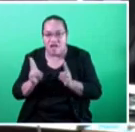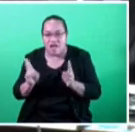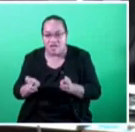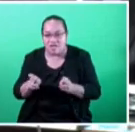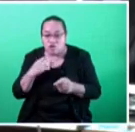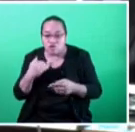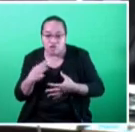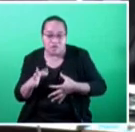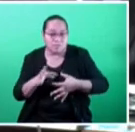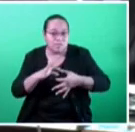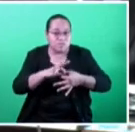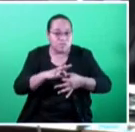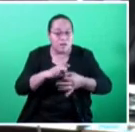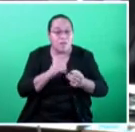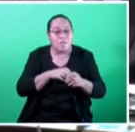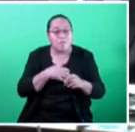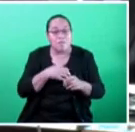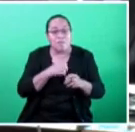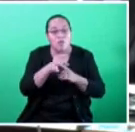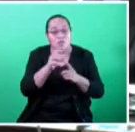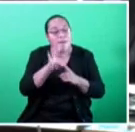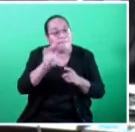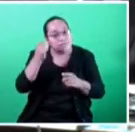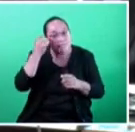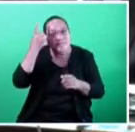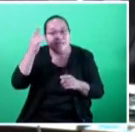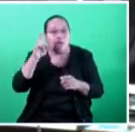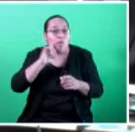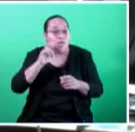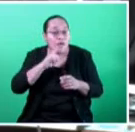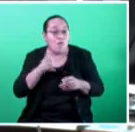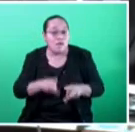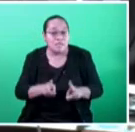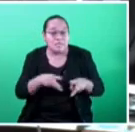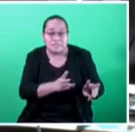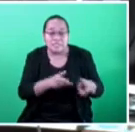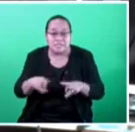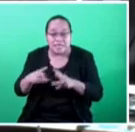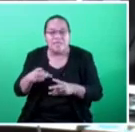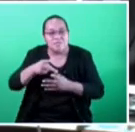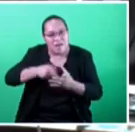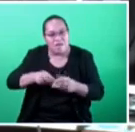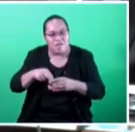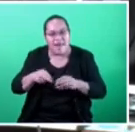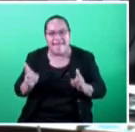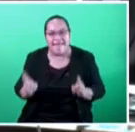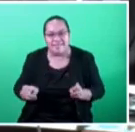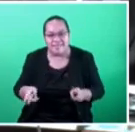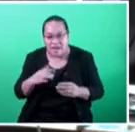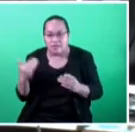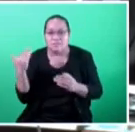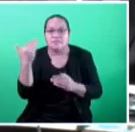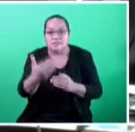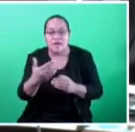inherent linkages, and more importantly, to understand that Fiji's waterways, as part of our natural environment, are at the forefront due